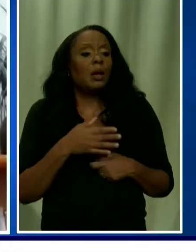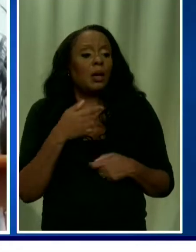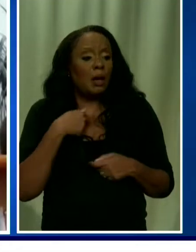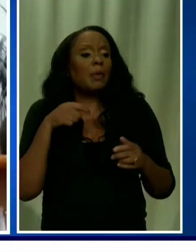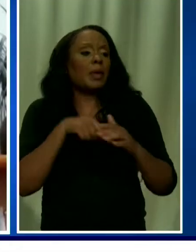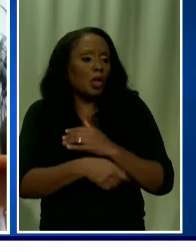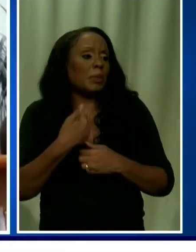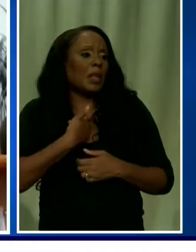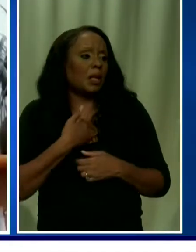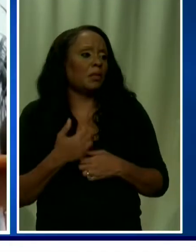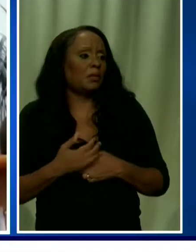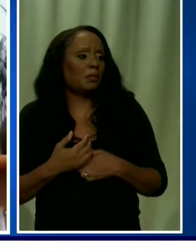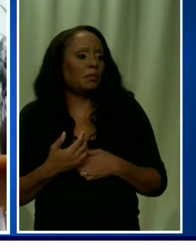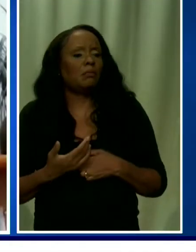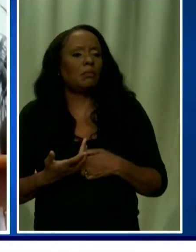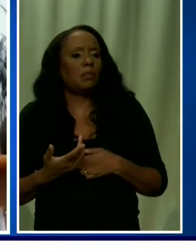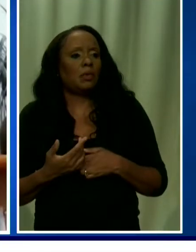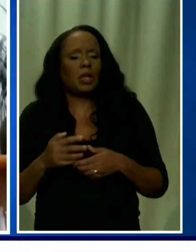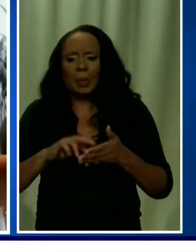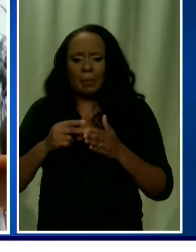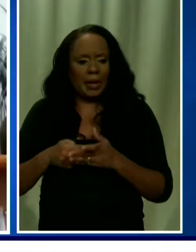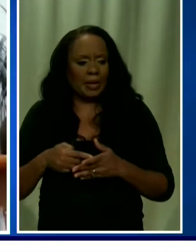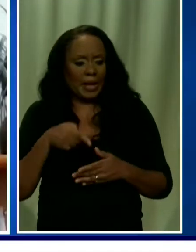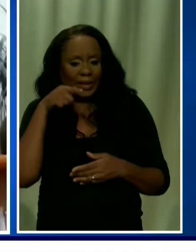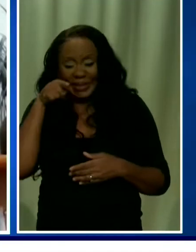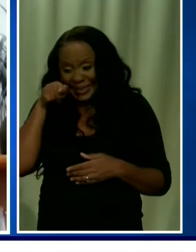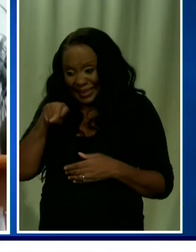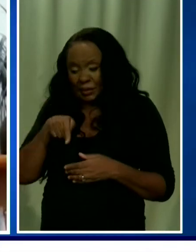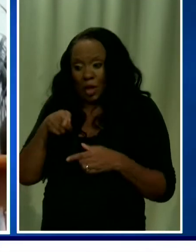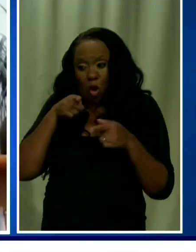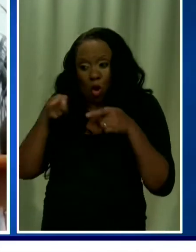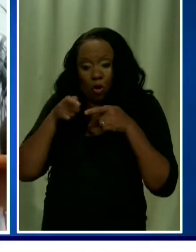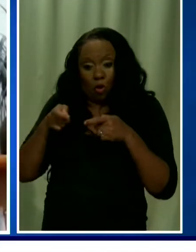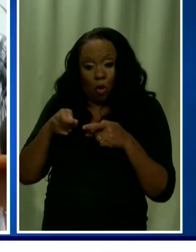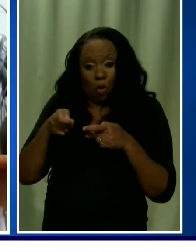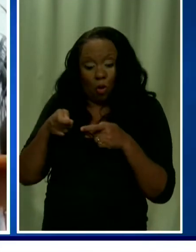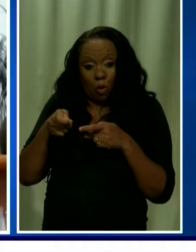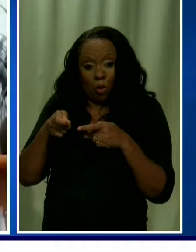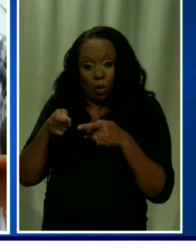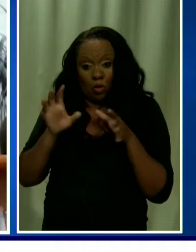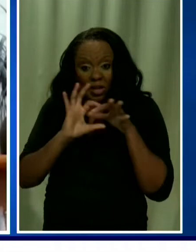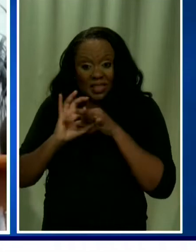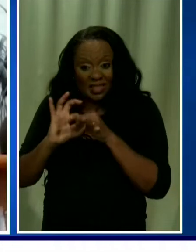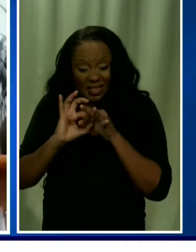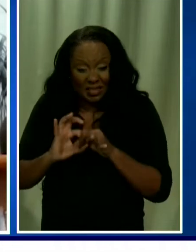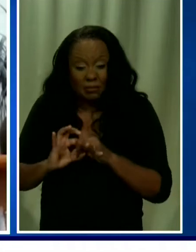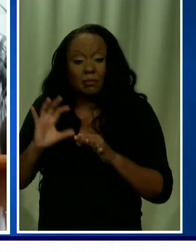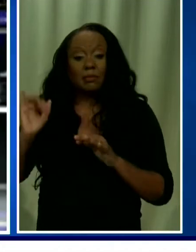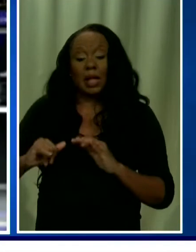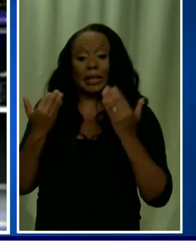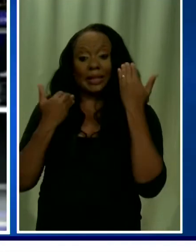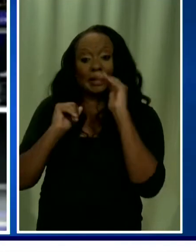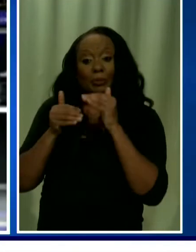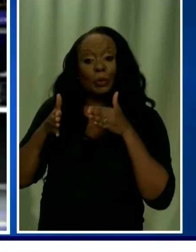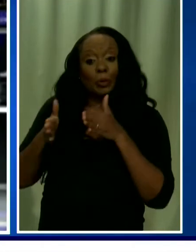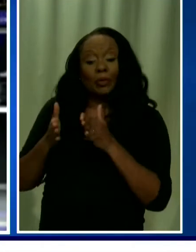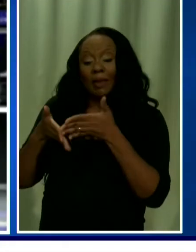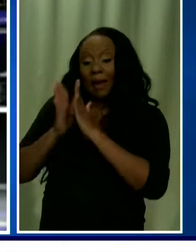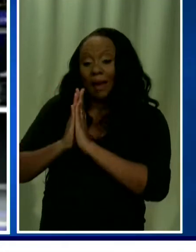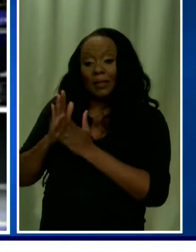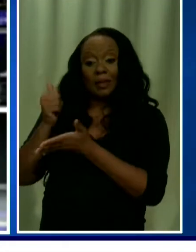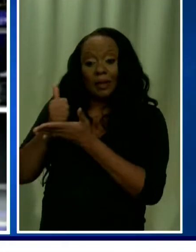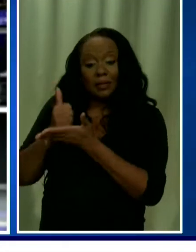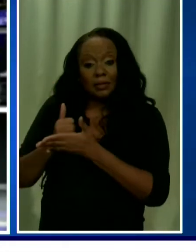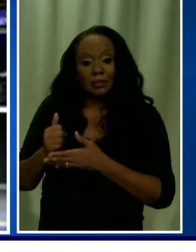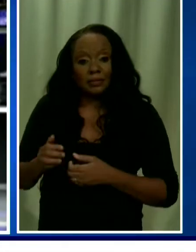should, being more sensitive to the fact that this person has a limited way of asking for help. Dr. Lashley